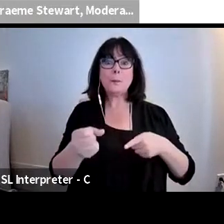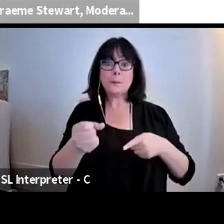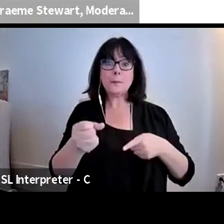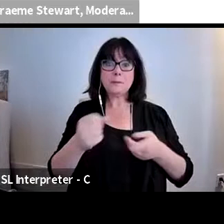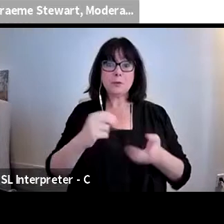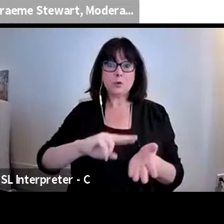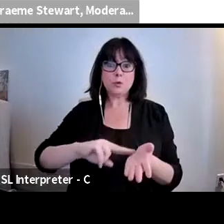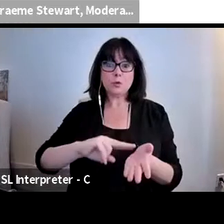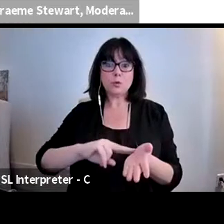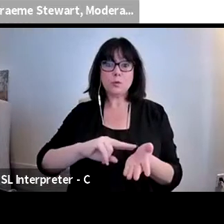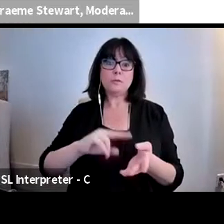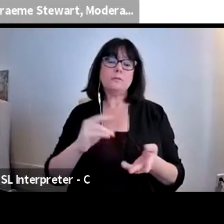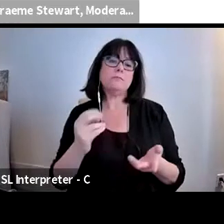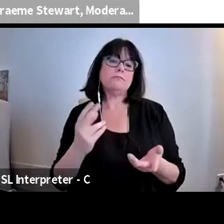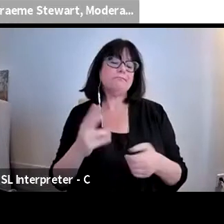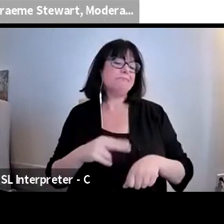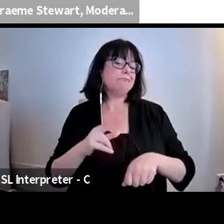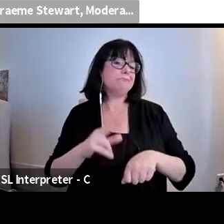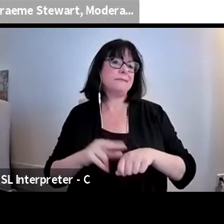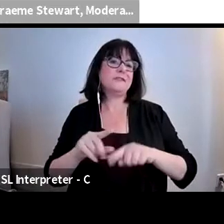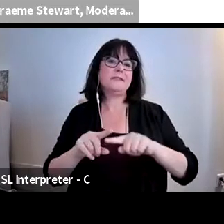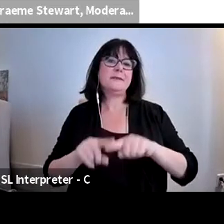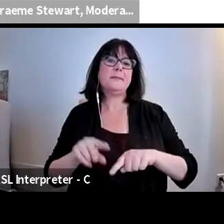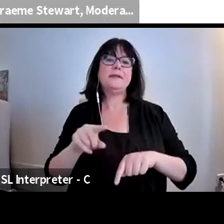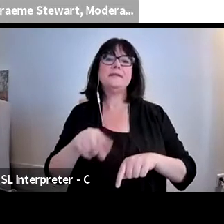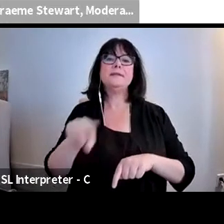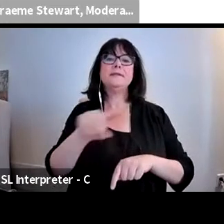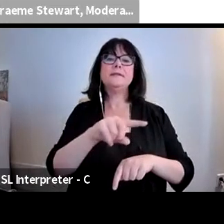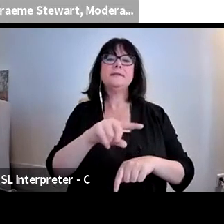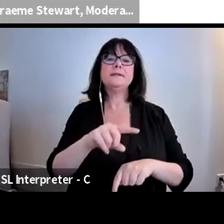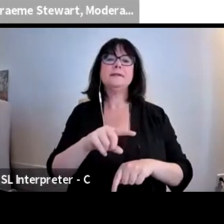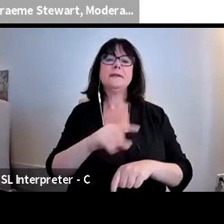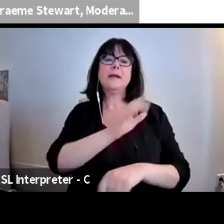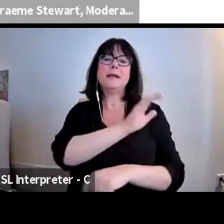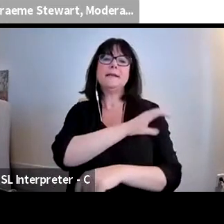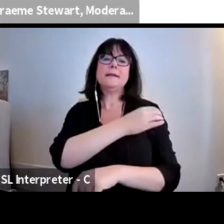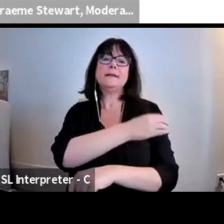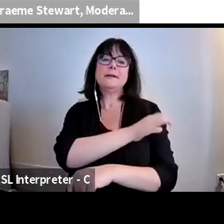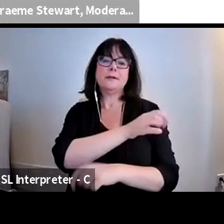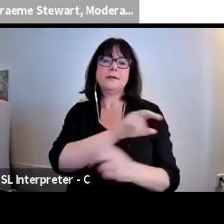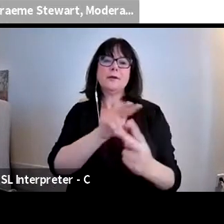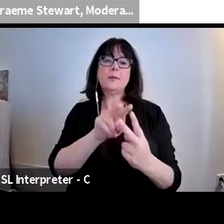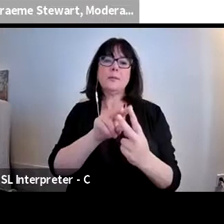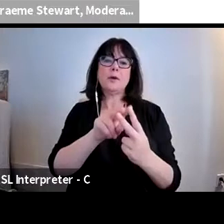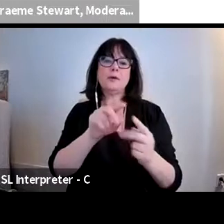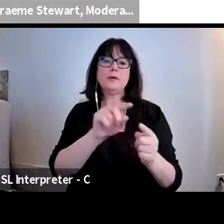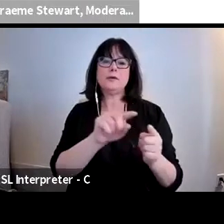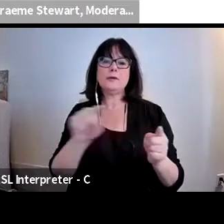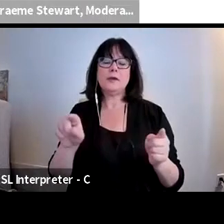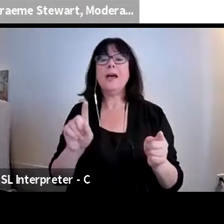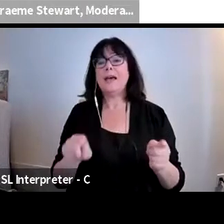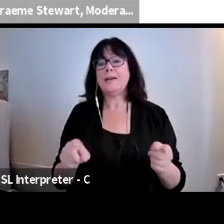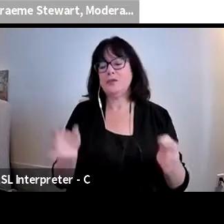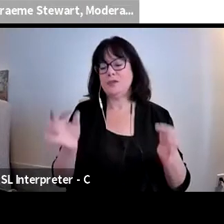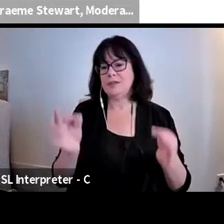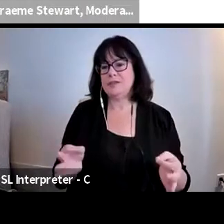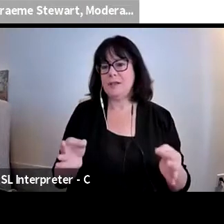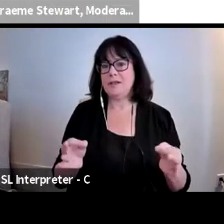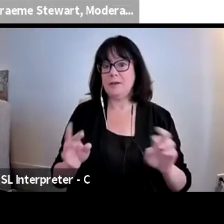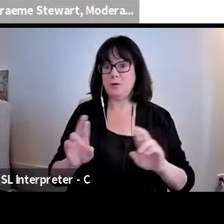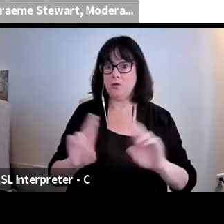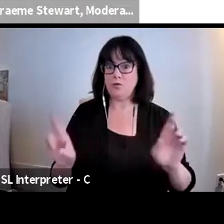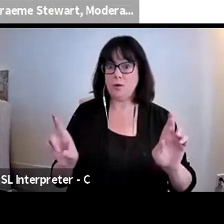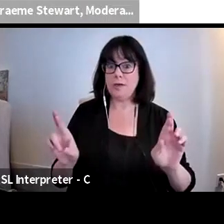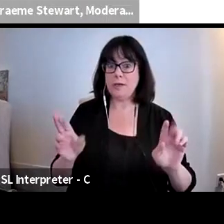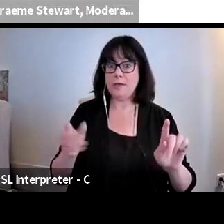dependent on our clinical partners to make their own decisions first as to when they're ready to welcome students back into the